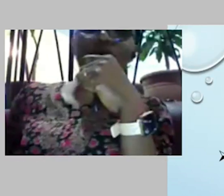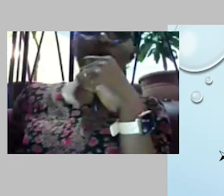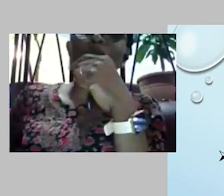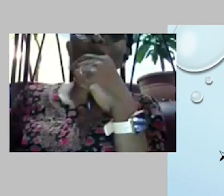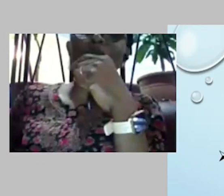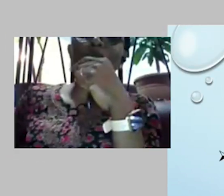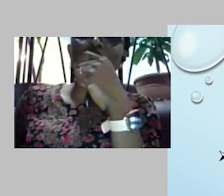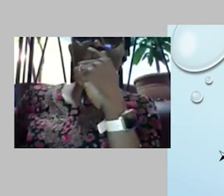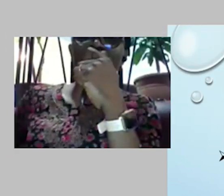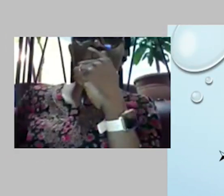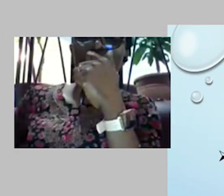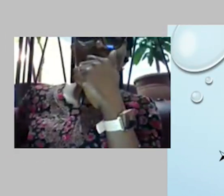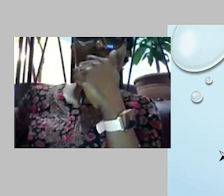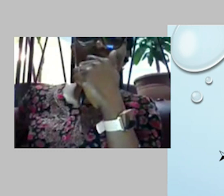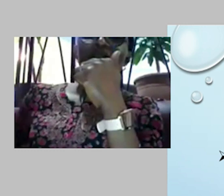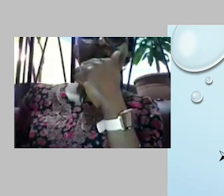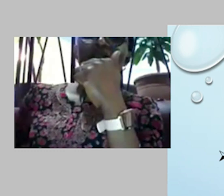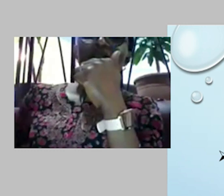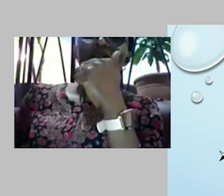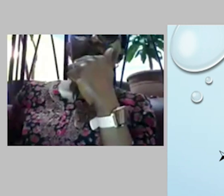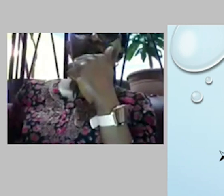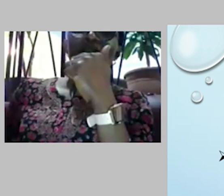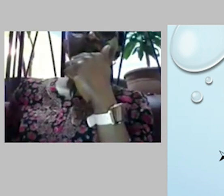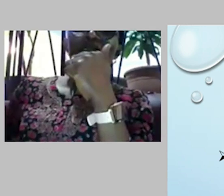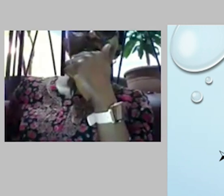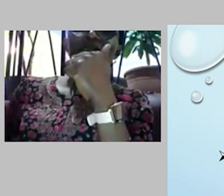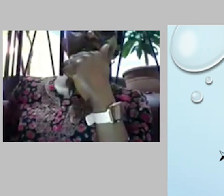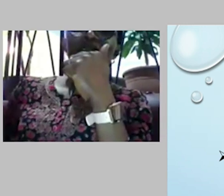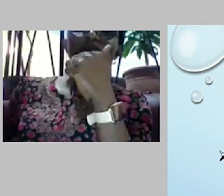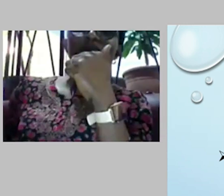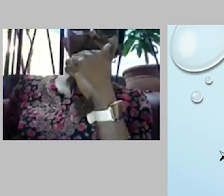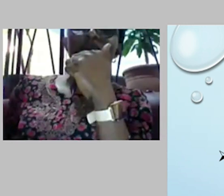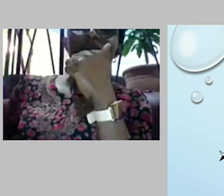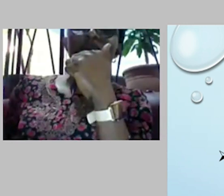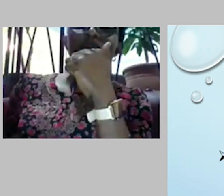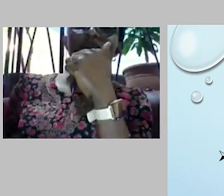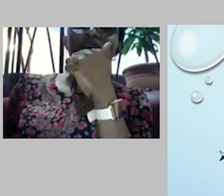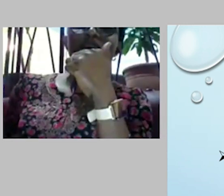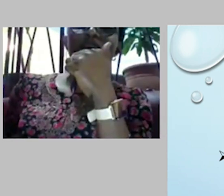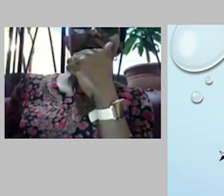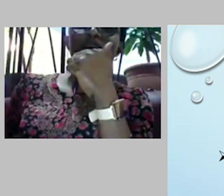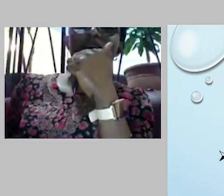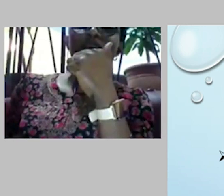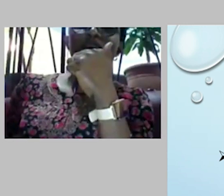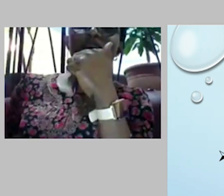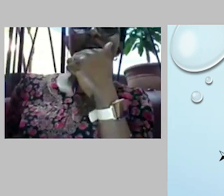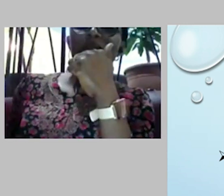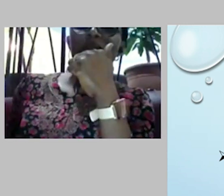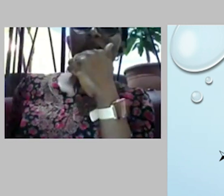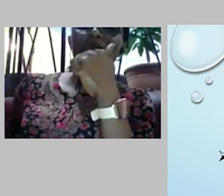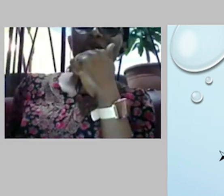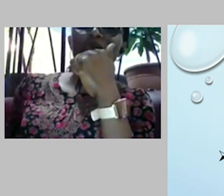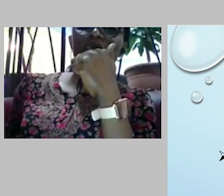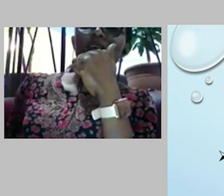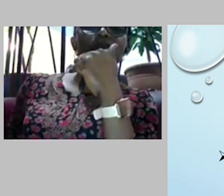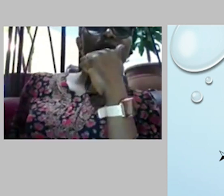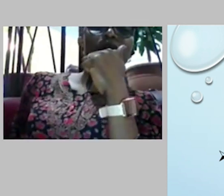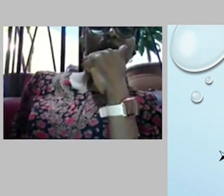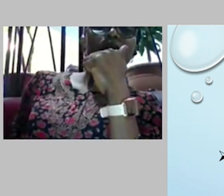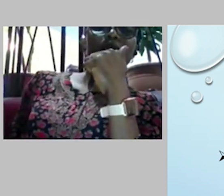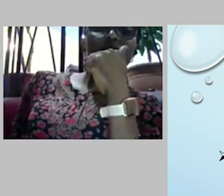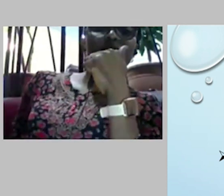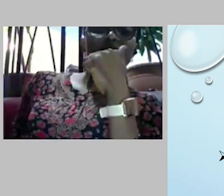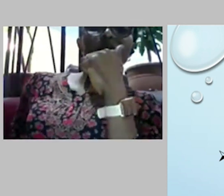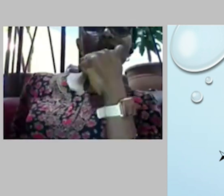or mind. So here the impairment comes to play that makes it more difficult for